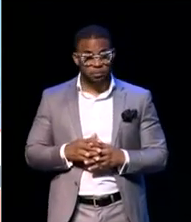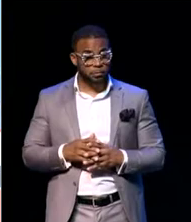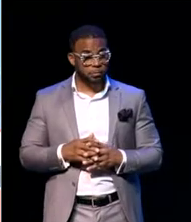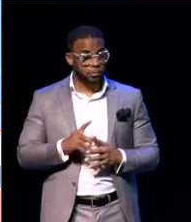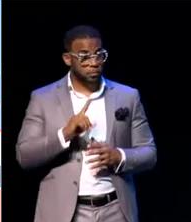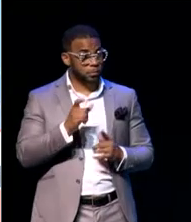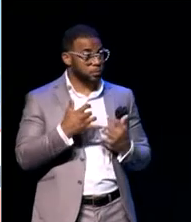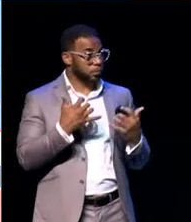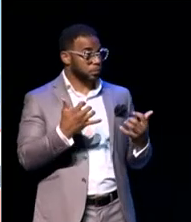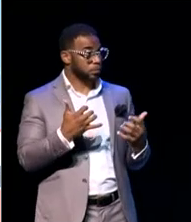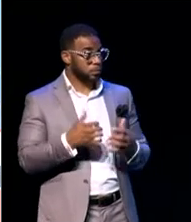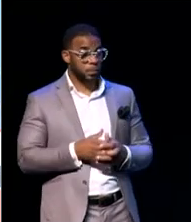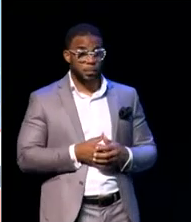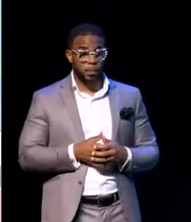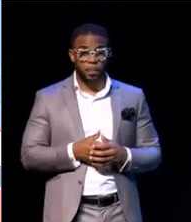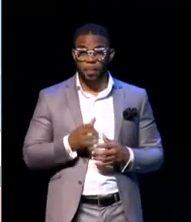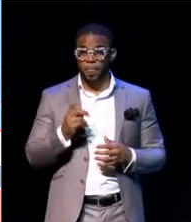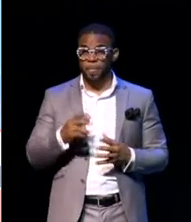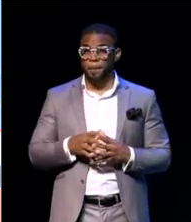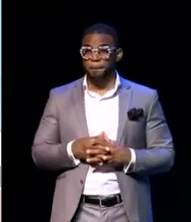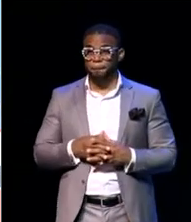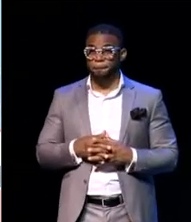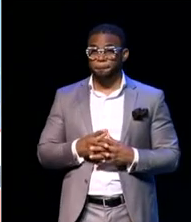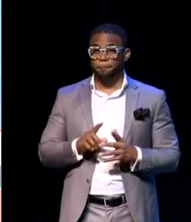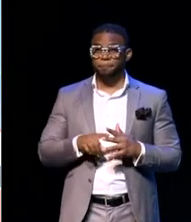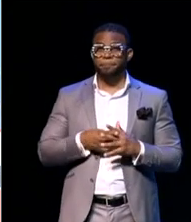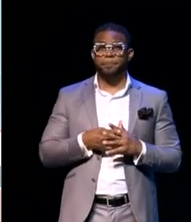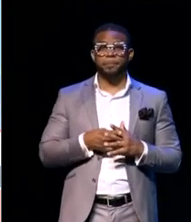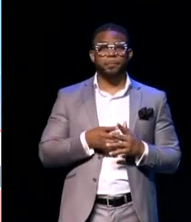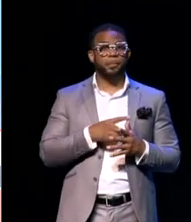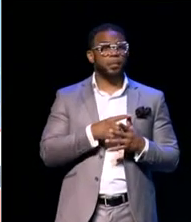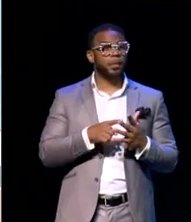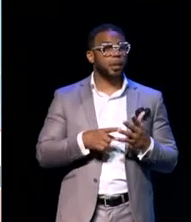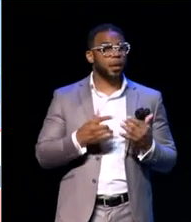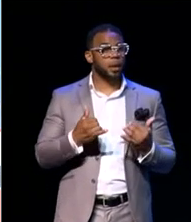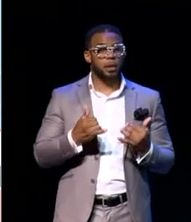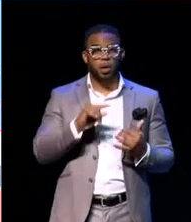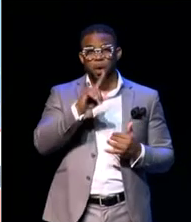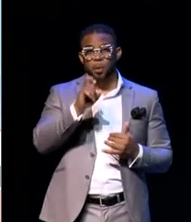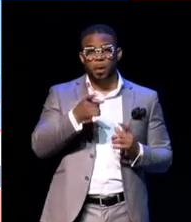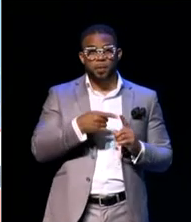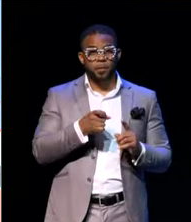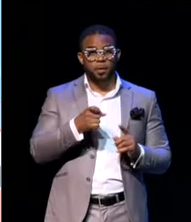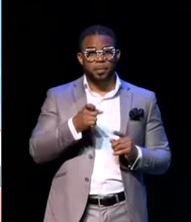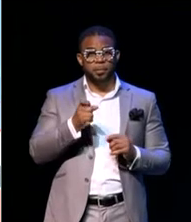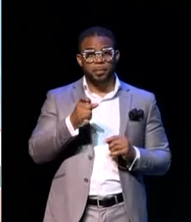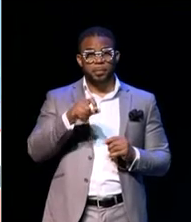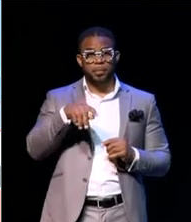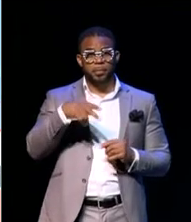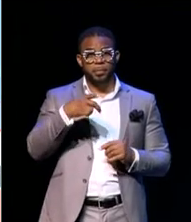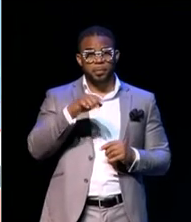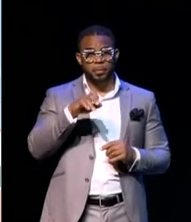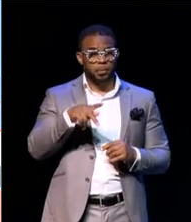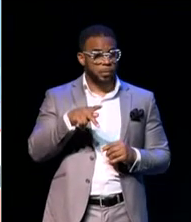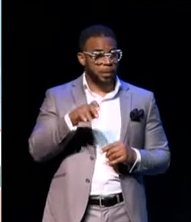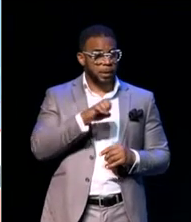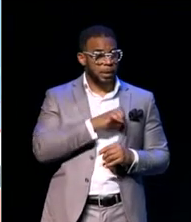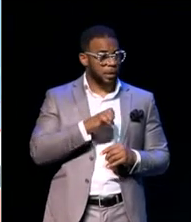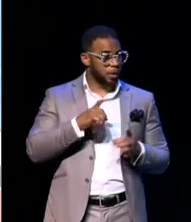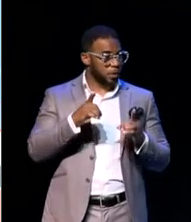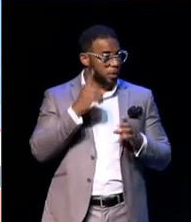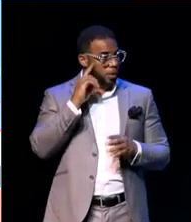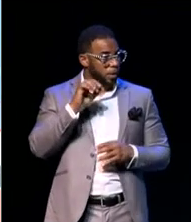Questions from the audience? Okay, we're going to start a question from Philip Pinnell, the Executive Director